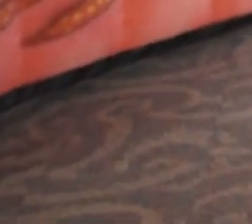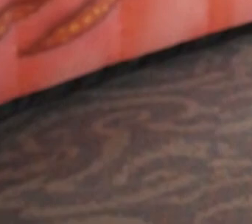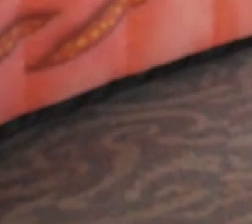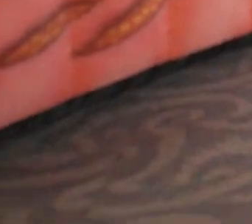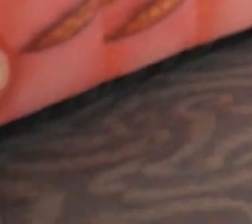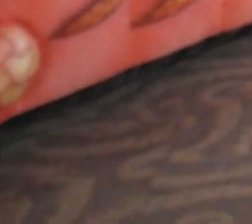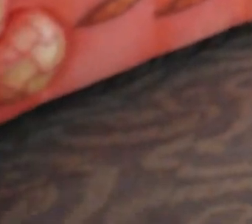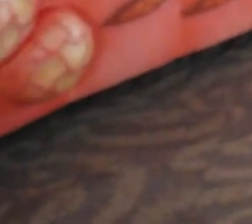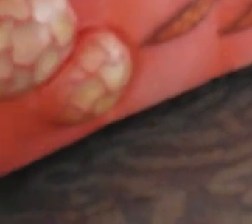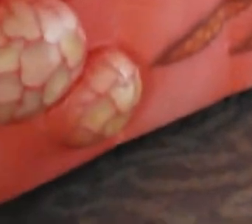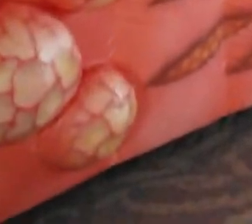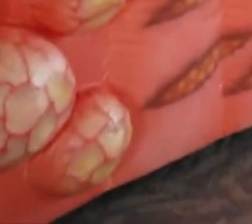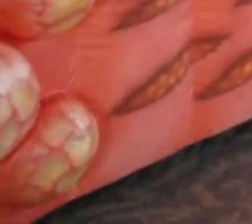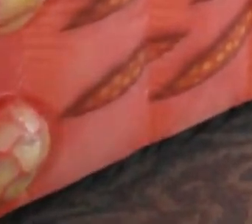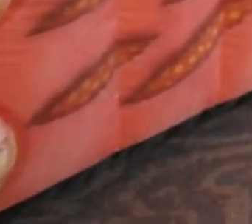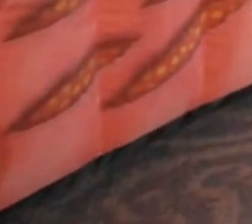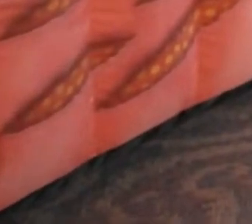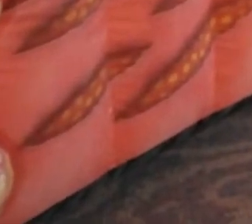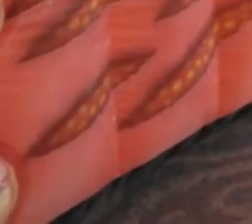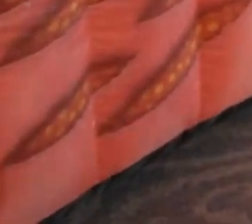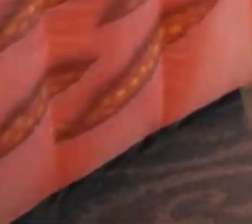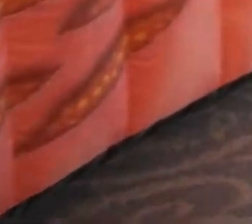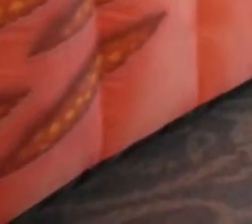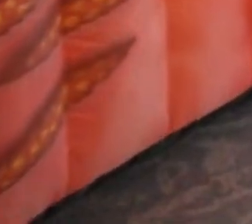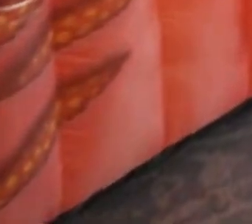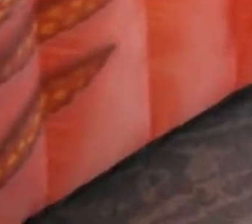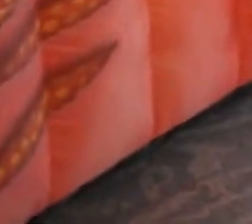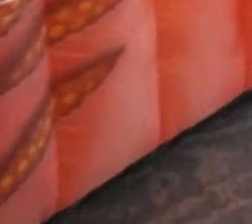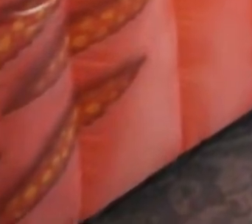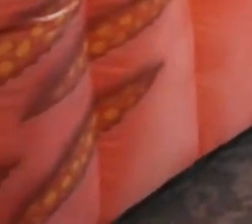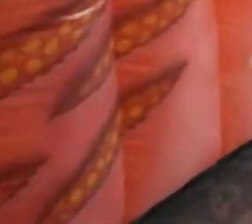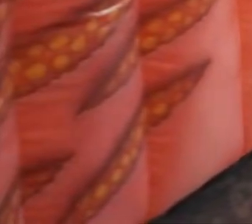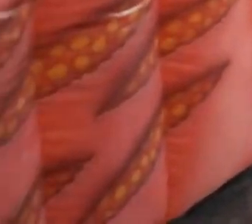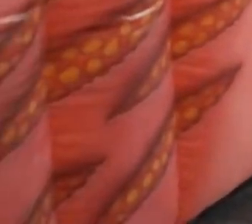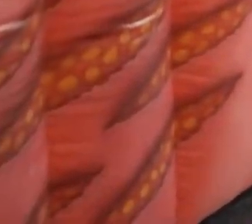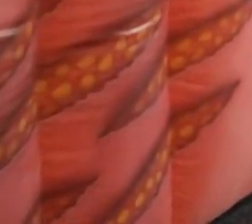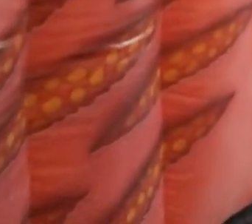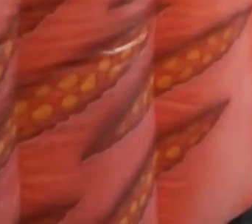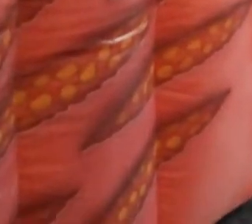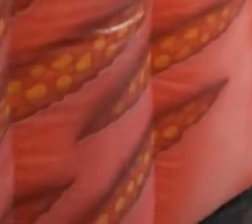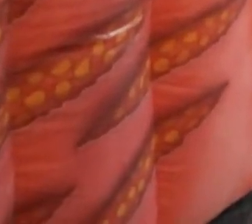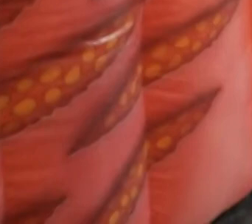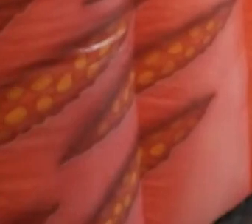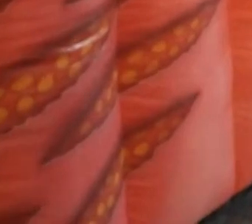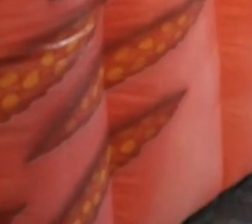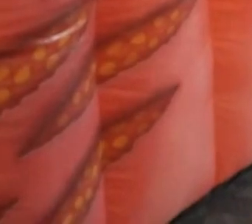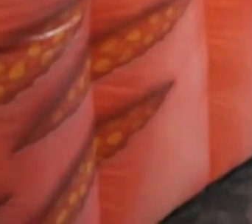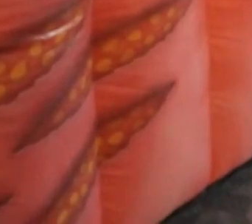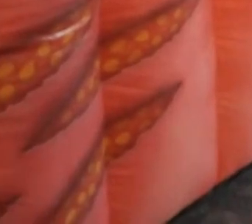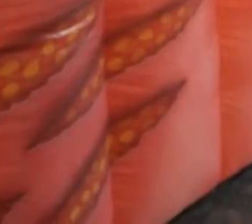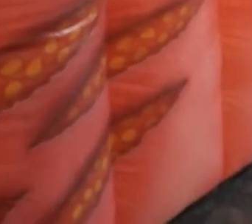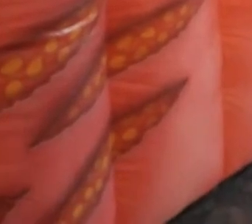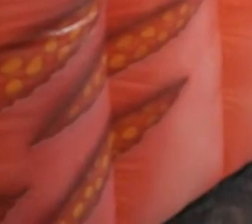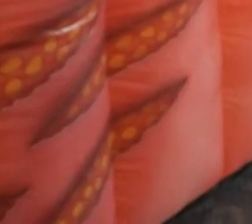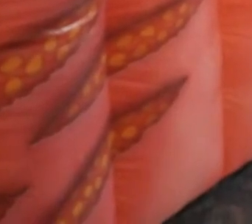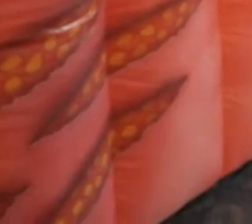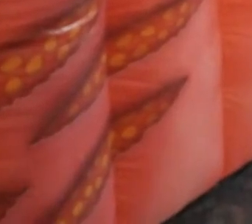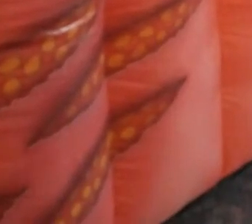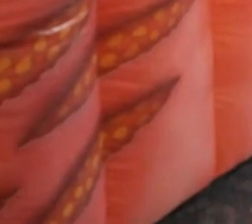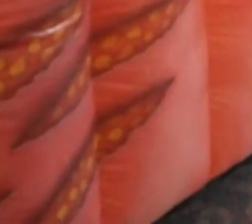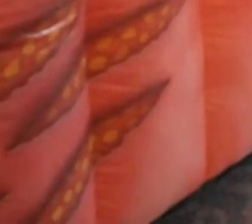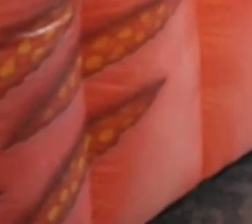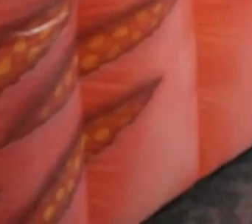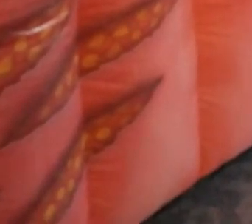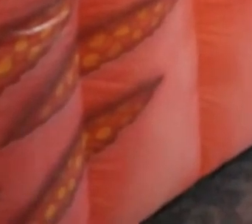cool this is. This is really neat. A little bit about the colon. Inside you right now, you might not know this, is 5 feet of colon. Every person has